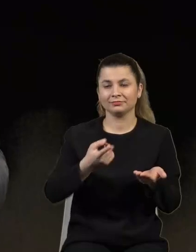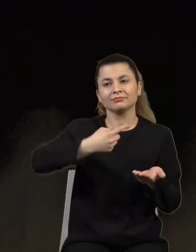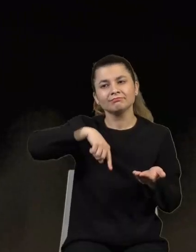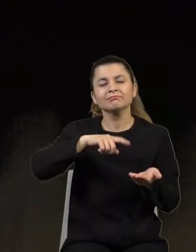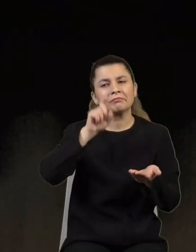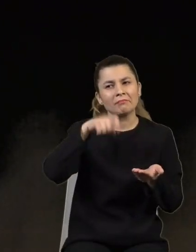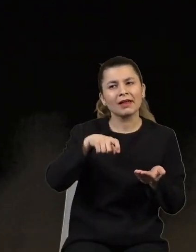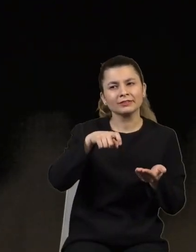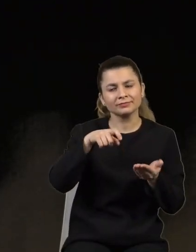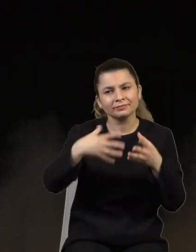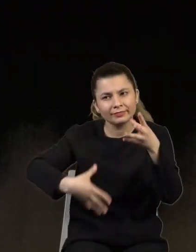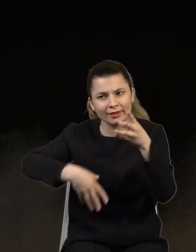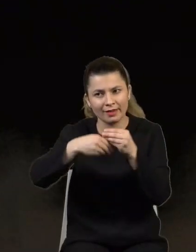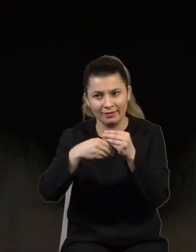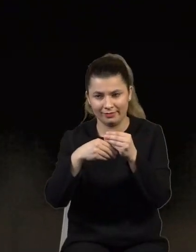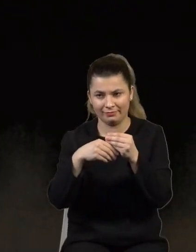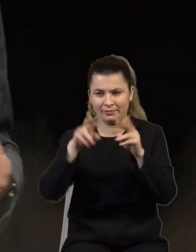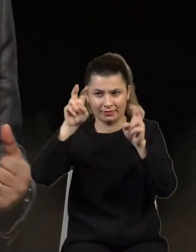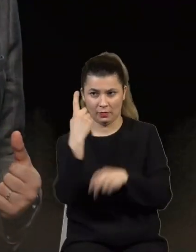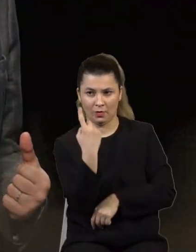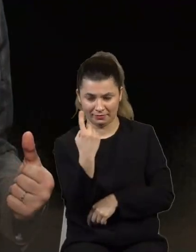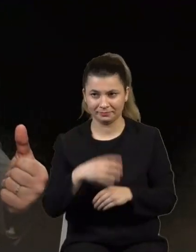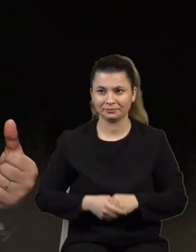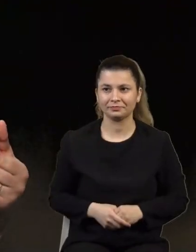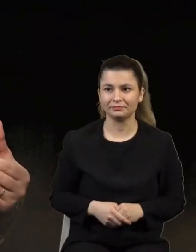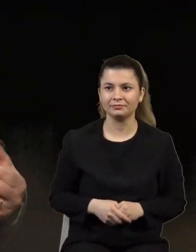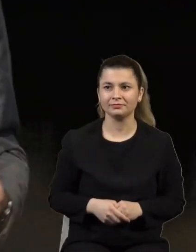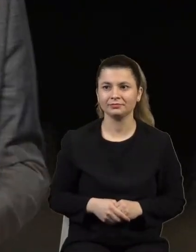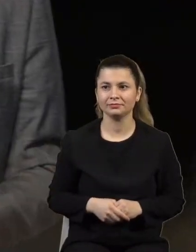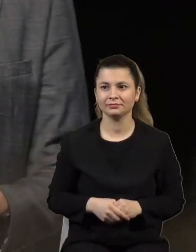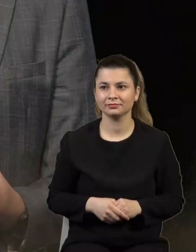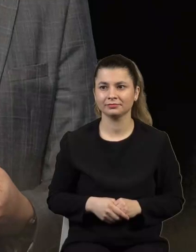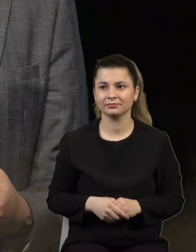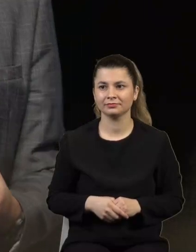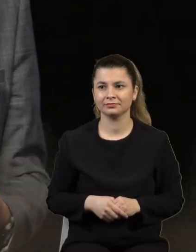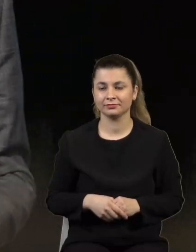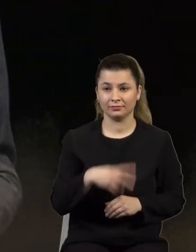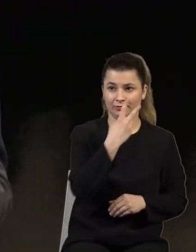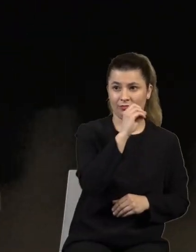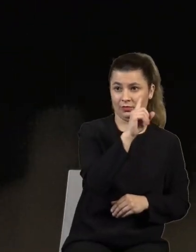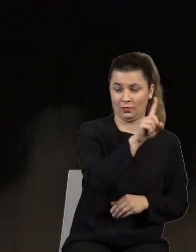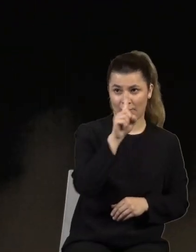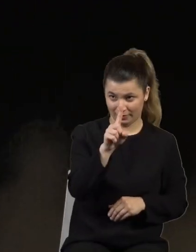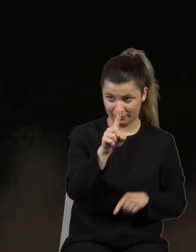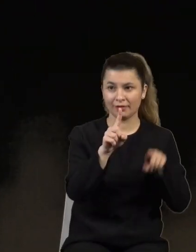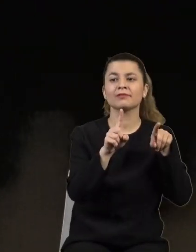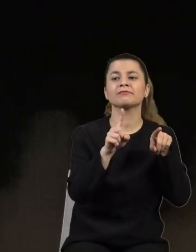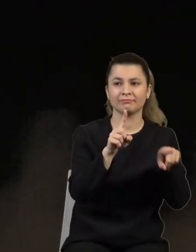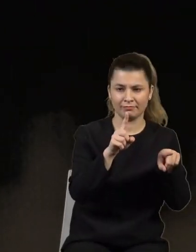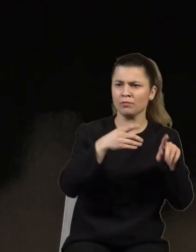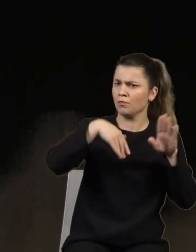in this comparison. In 2011, most of us, of course, had mobile